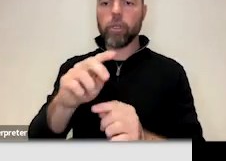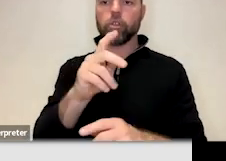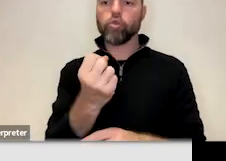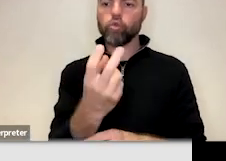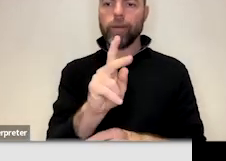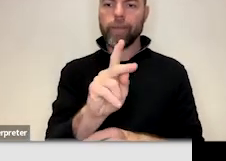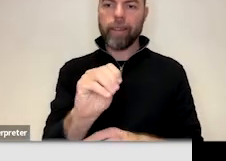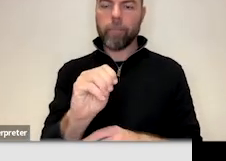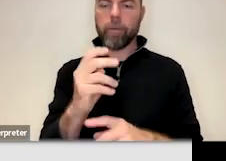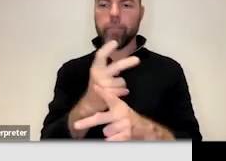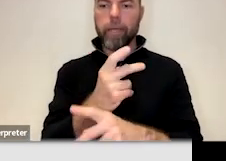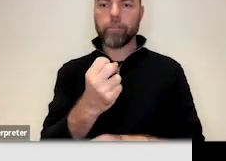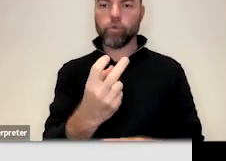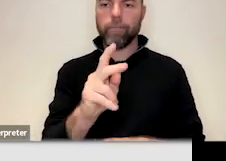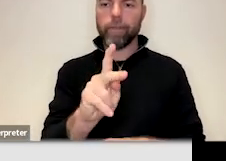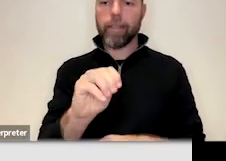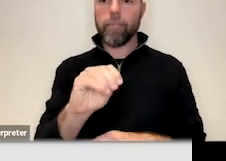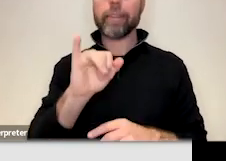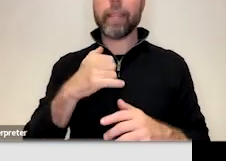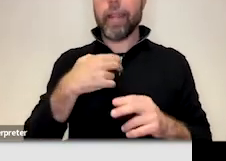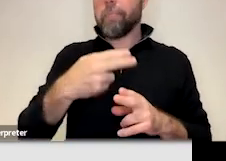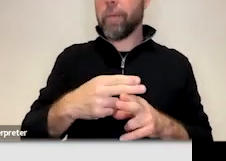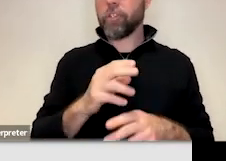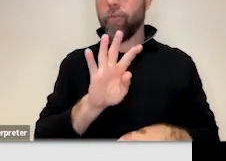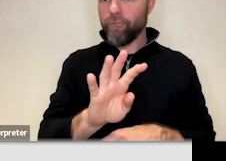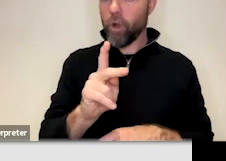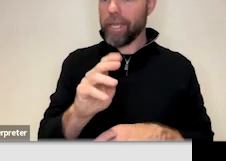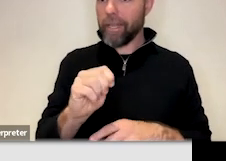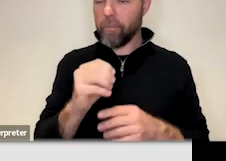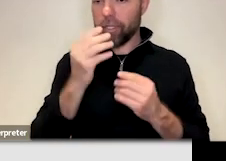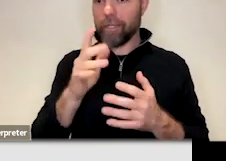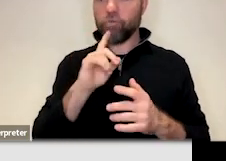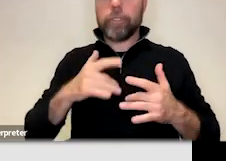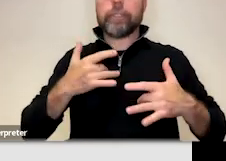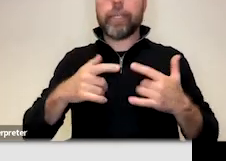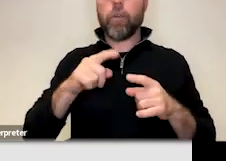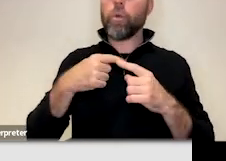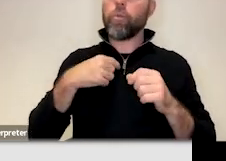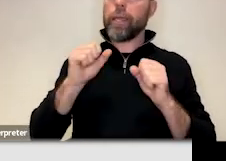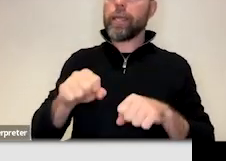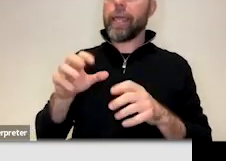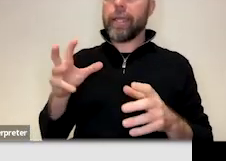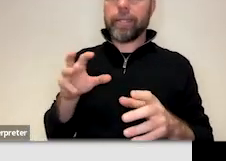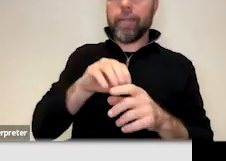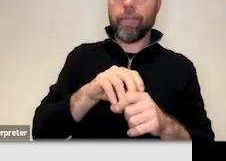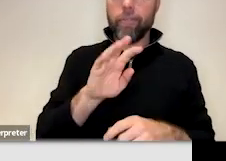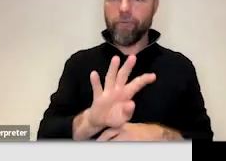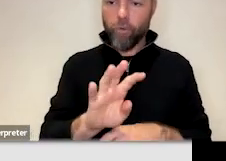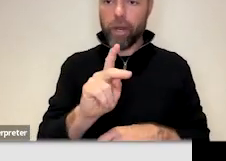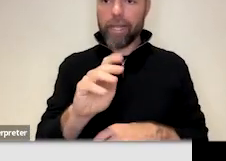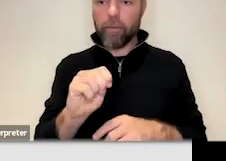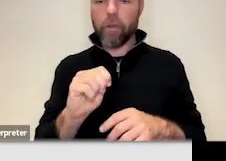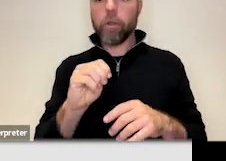kilometers. And that's what I mentioned about the 4-kilometer data set that's so exciting, is that when we are able to start integrating 4-kilometer data into ClimRR